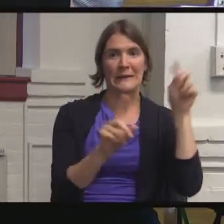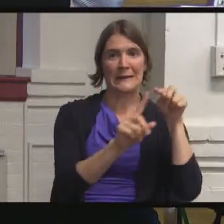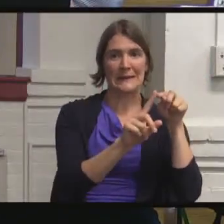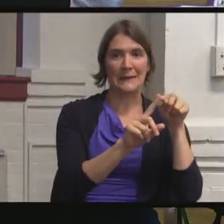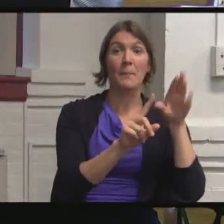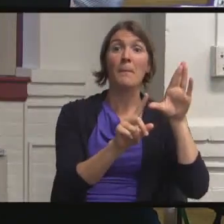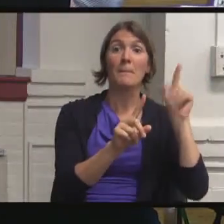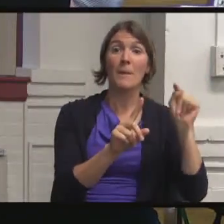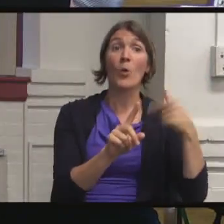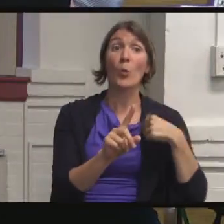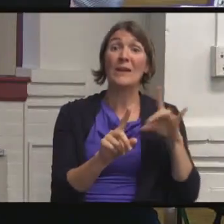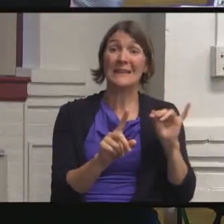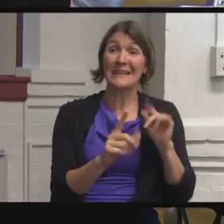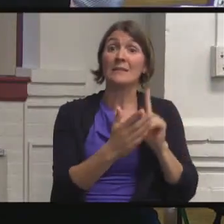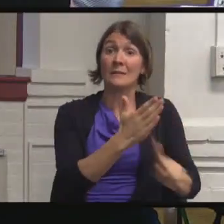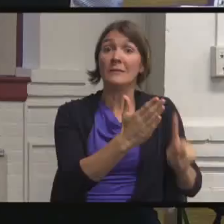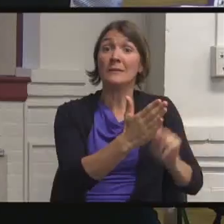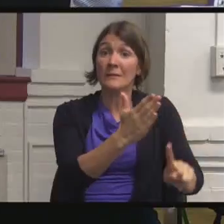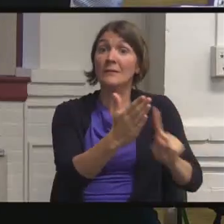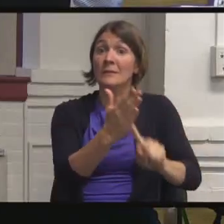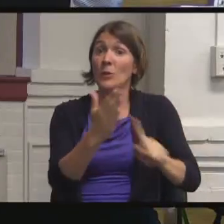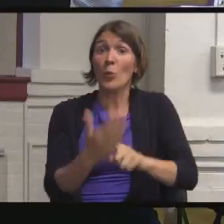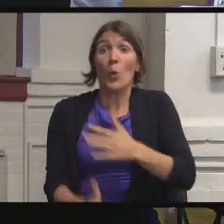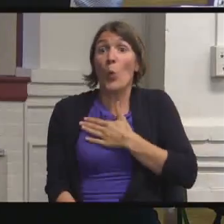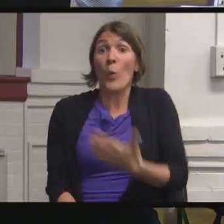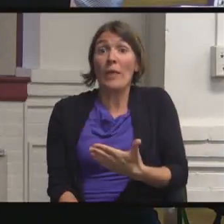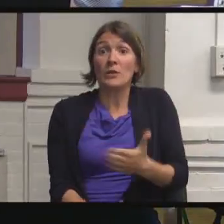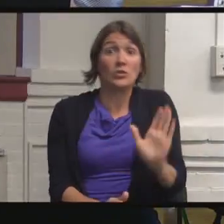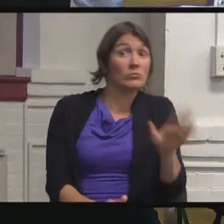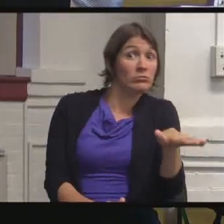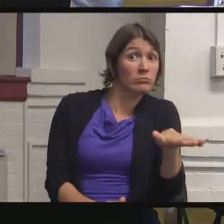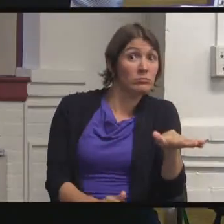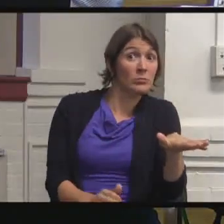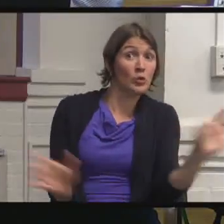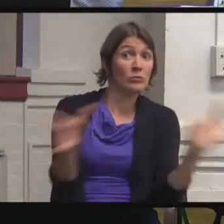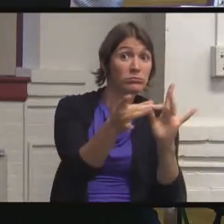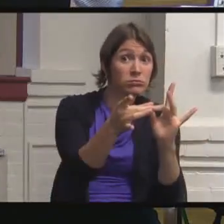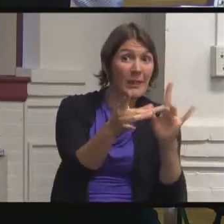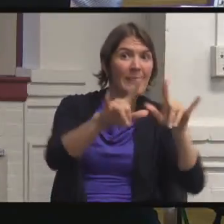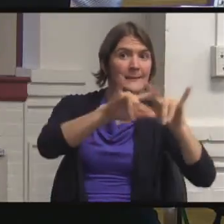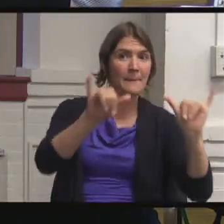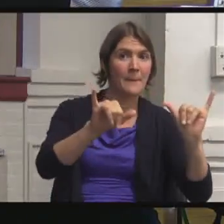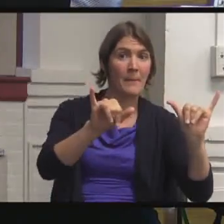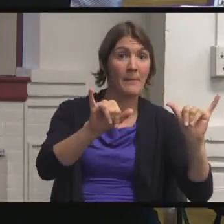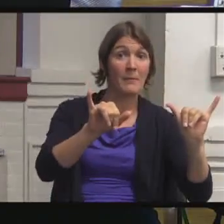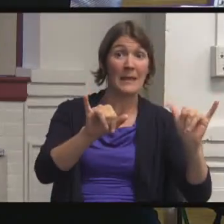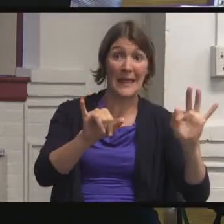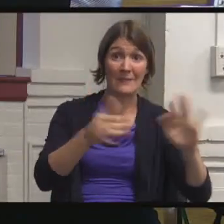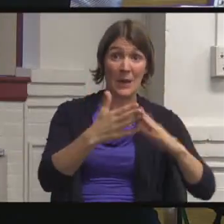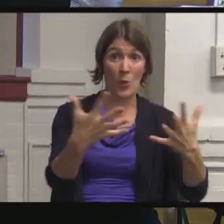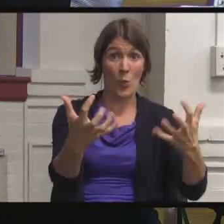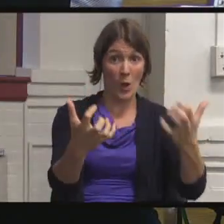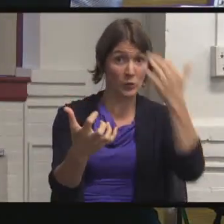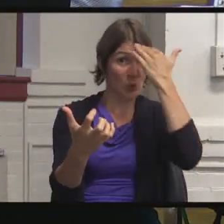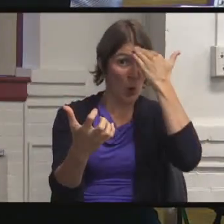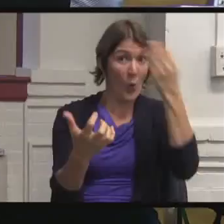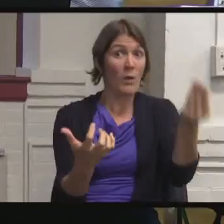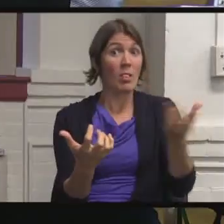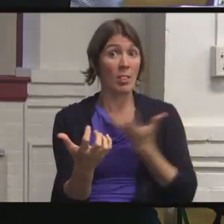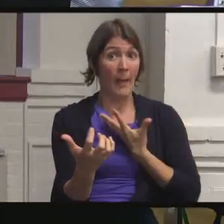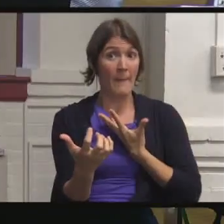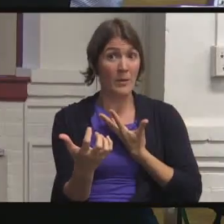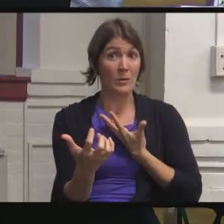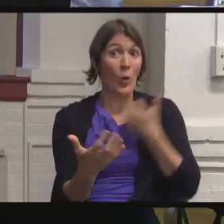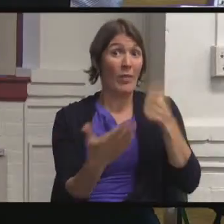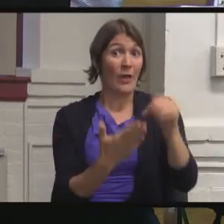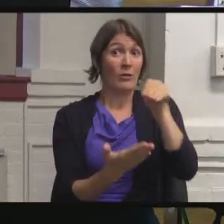but that is something that we would absolutely be willing to do. And any other sites like that that the town wants to know about, if you put that in